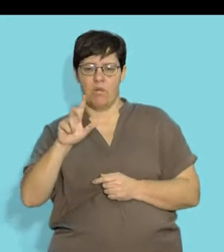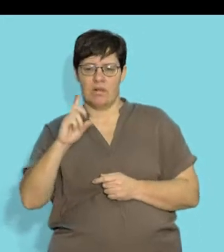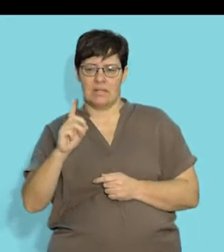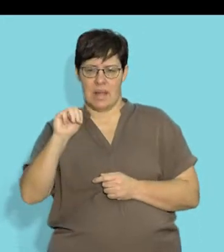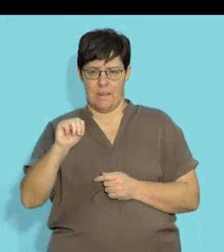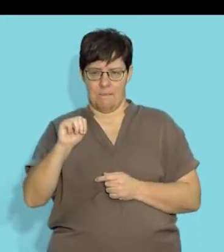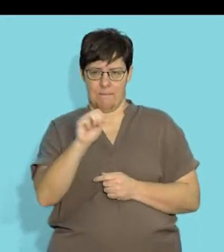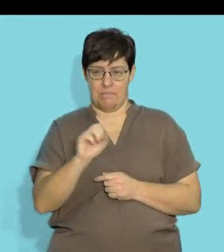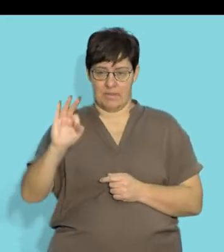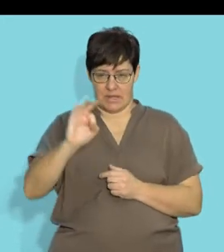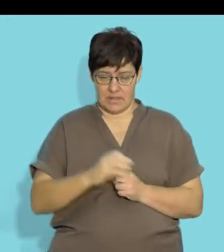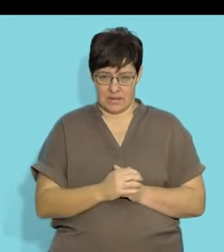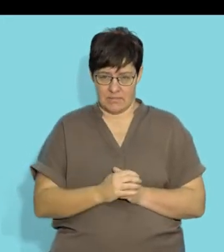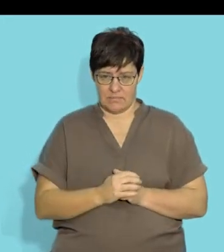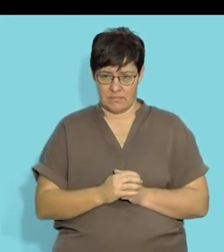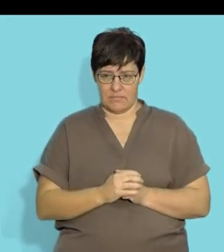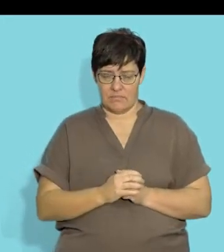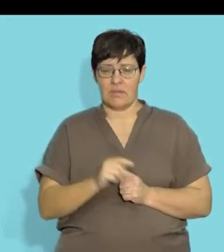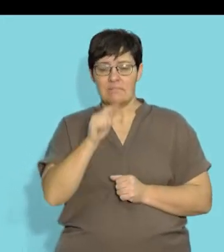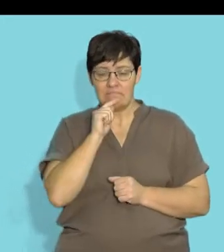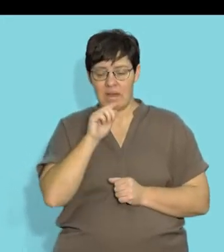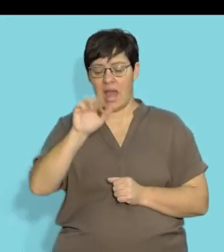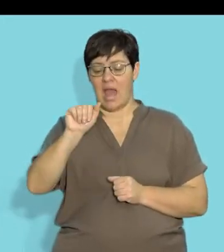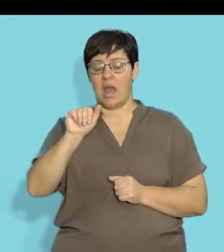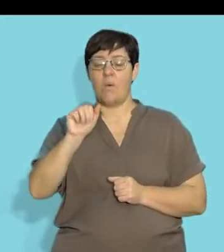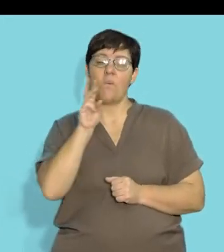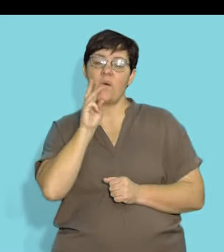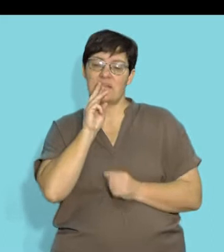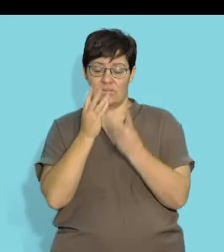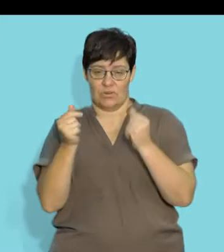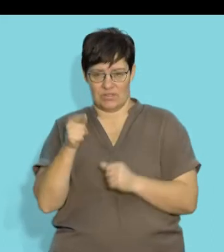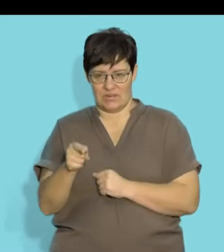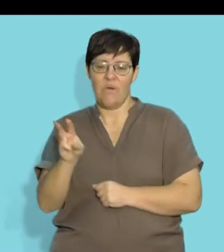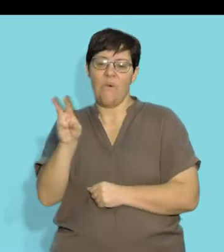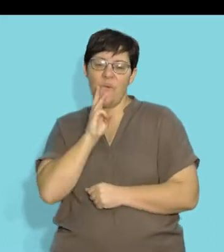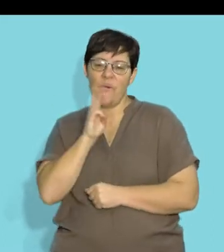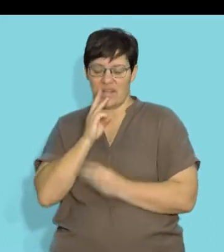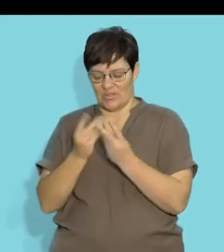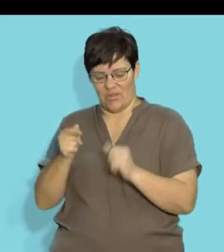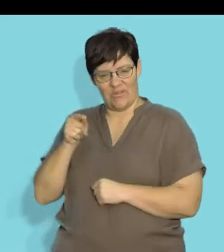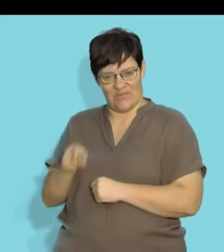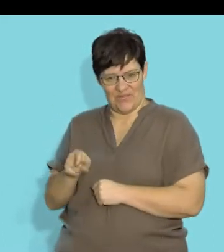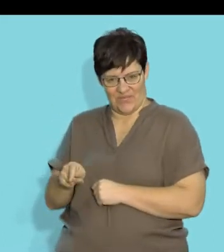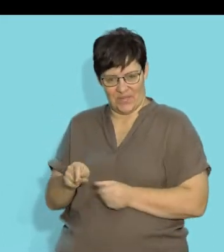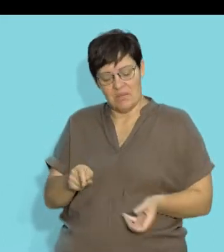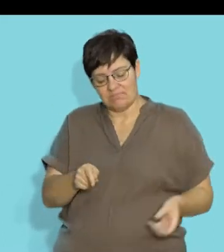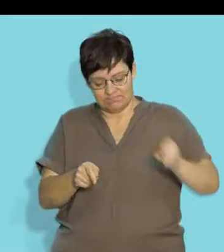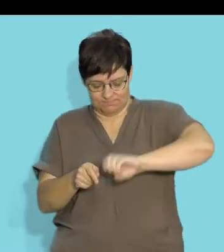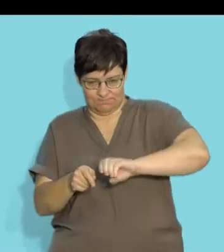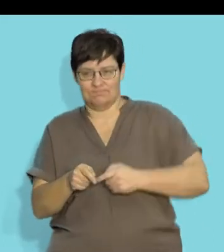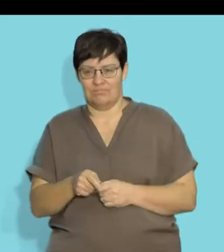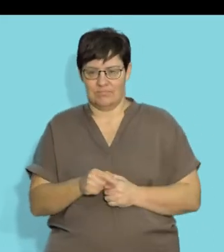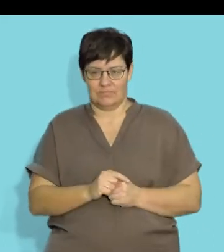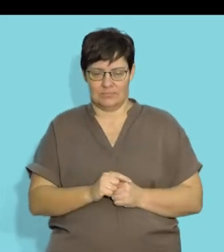remember, this is an aqueous solution. So water is the common solvent in which these